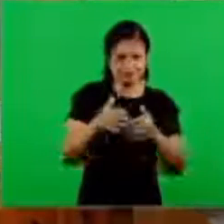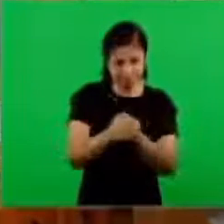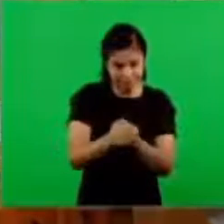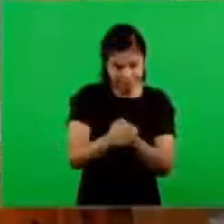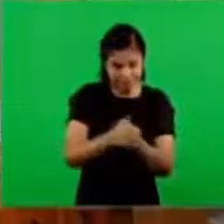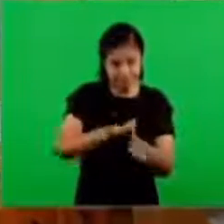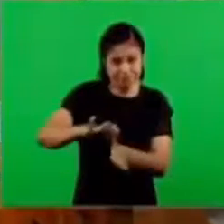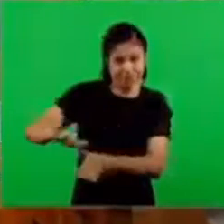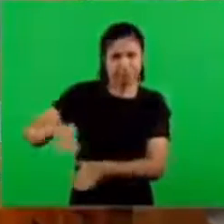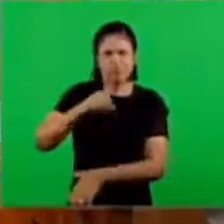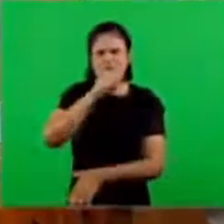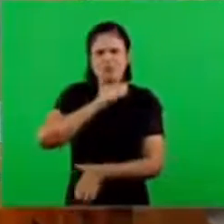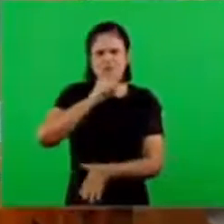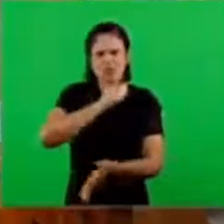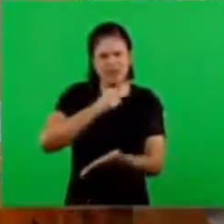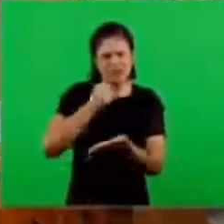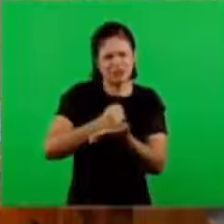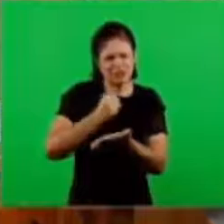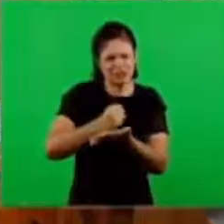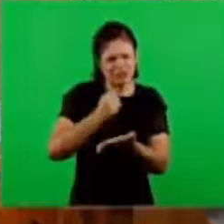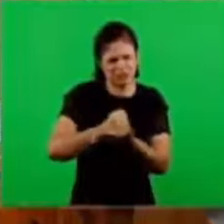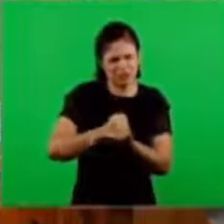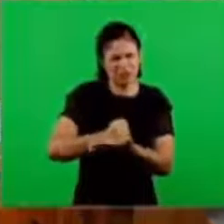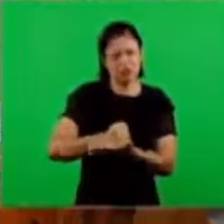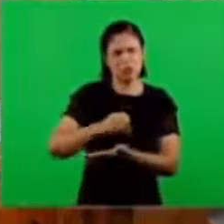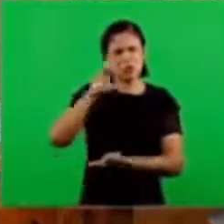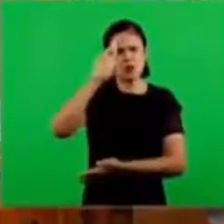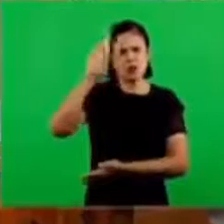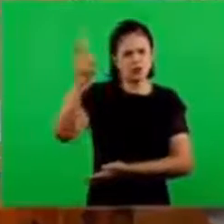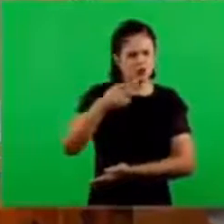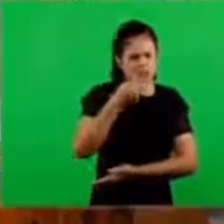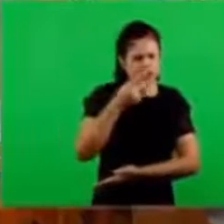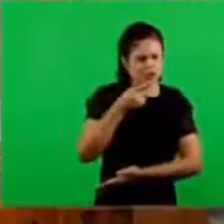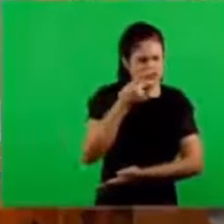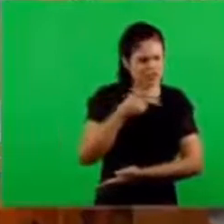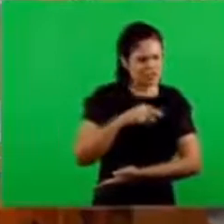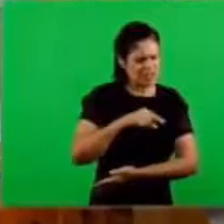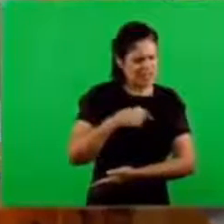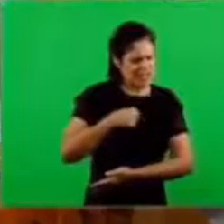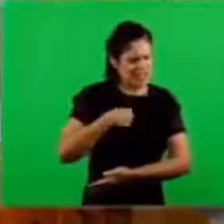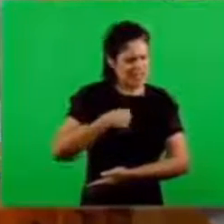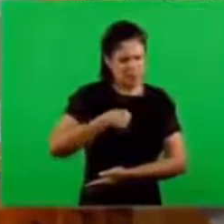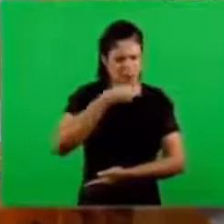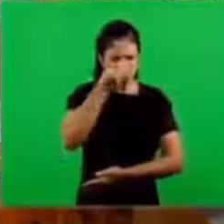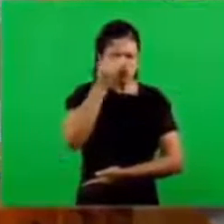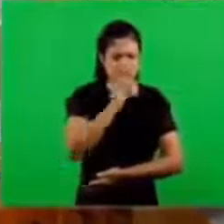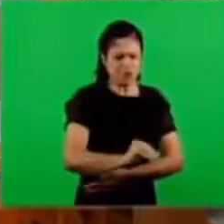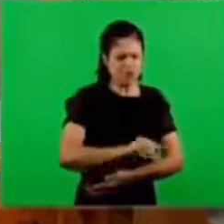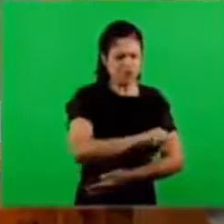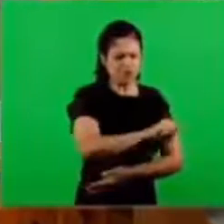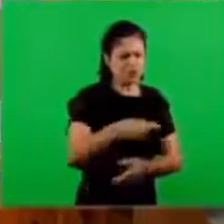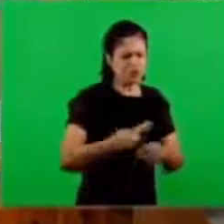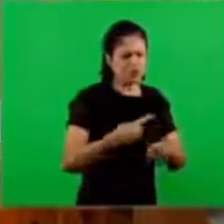Old Testament, the Lord said the following, I abhor your celebrations and your